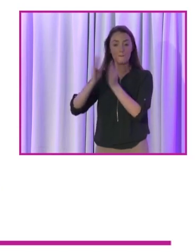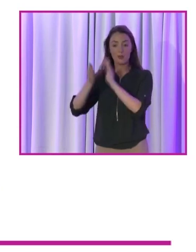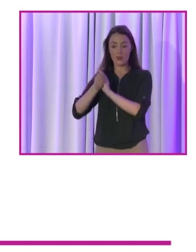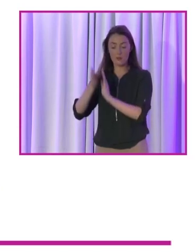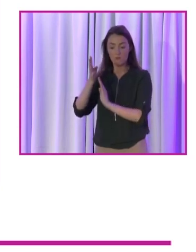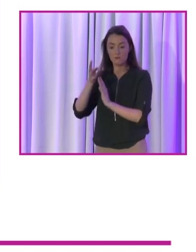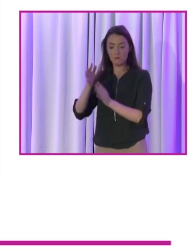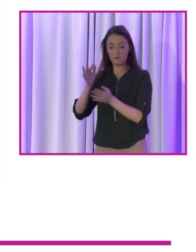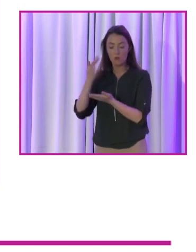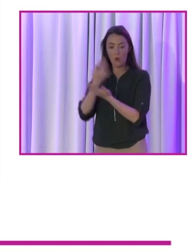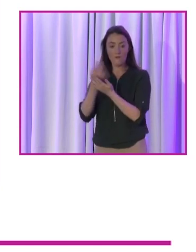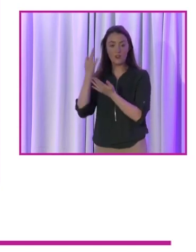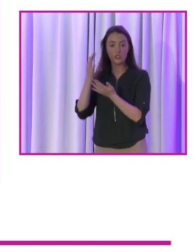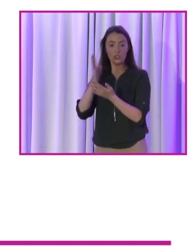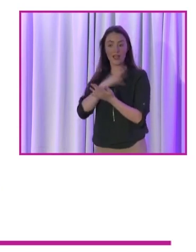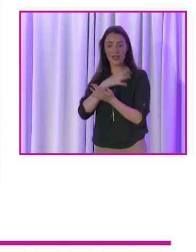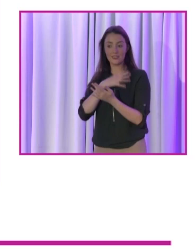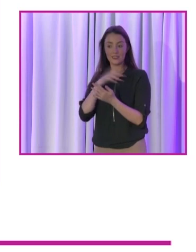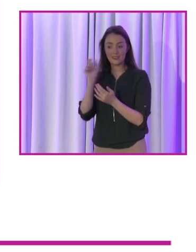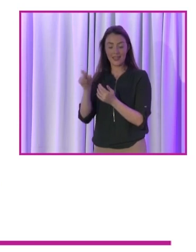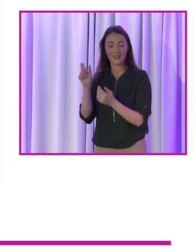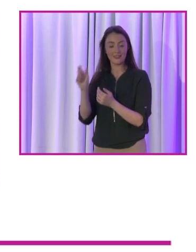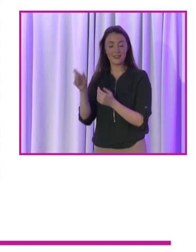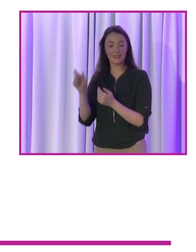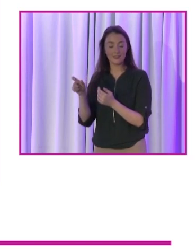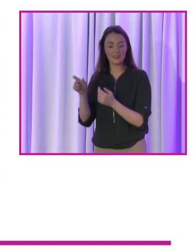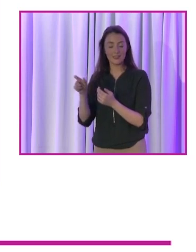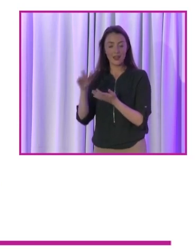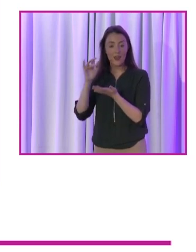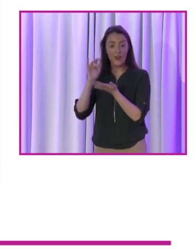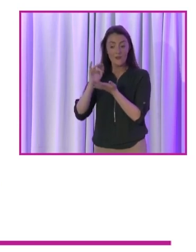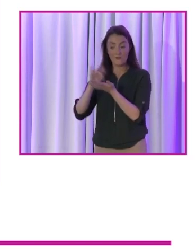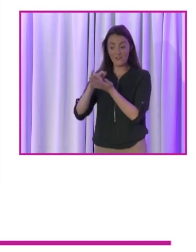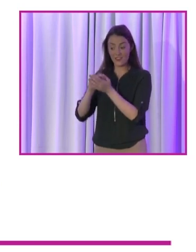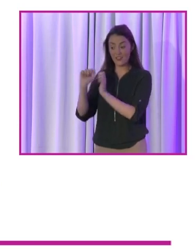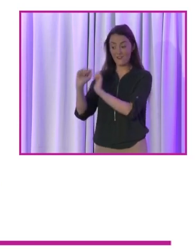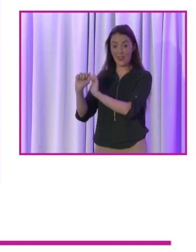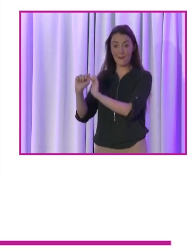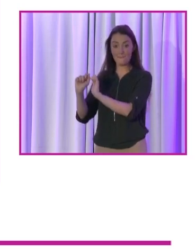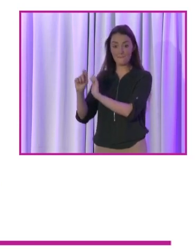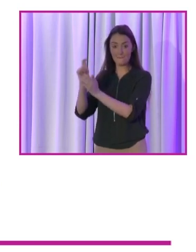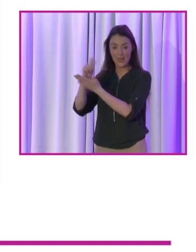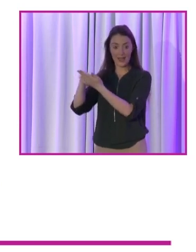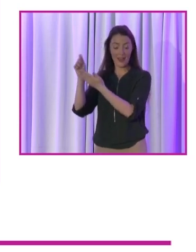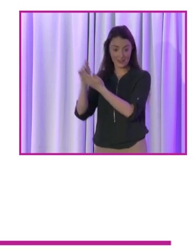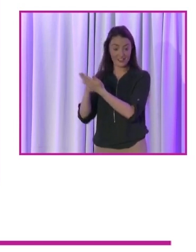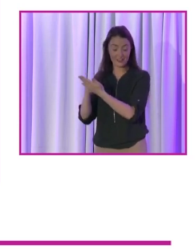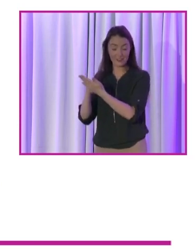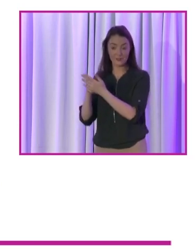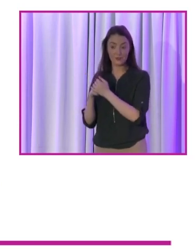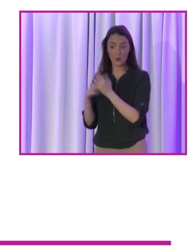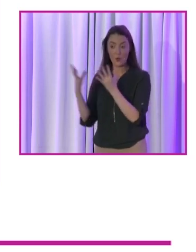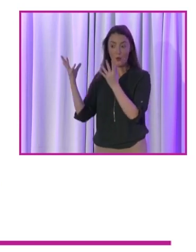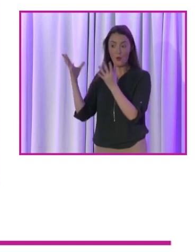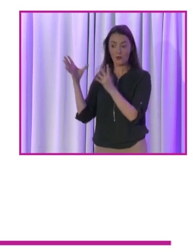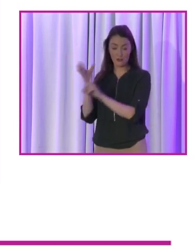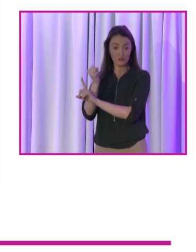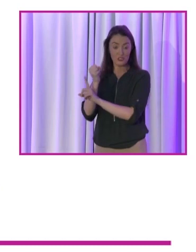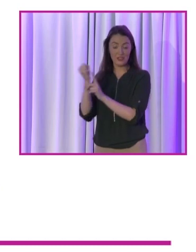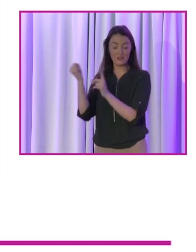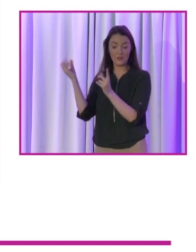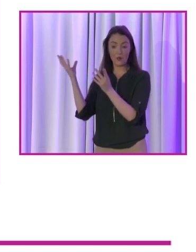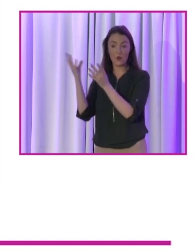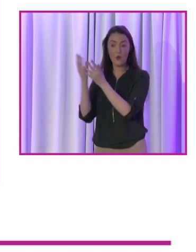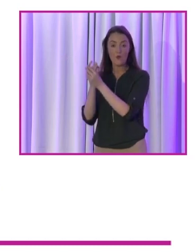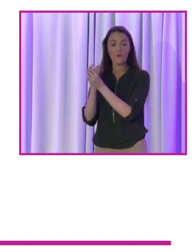candidates, and 15 out of that 39 were elected. The overall spend for